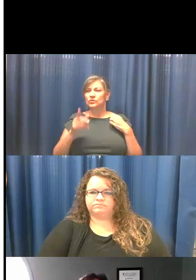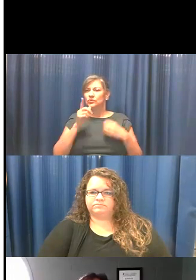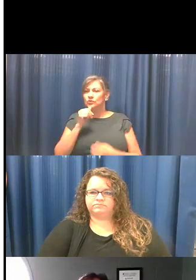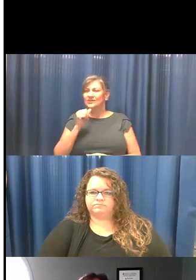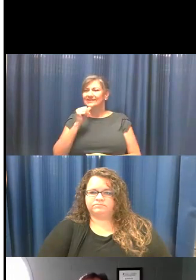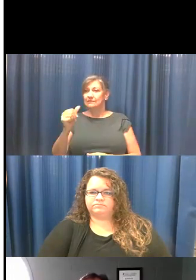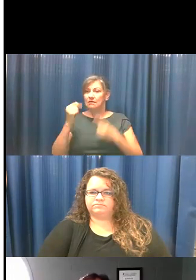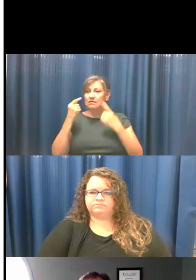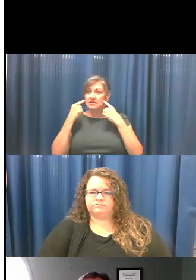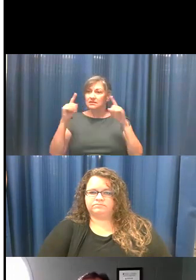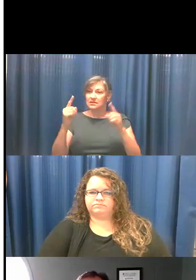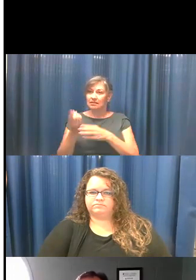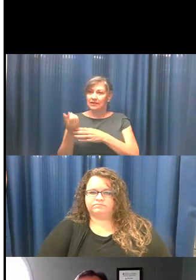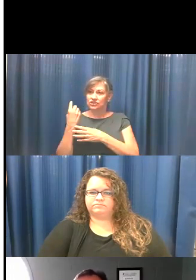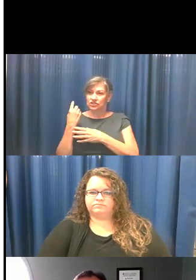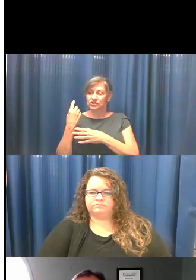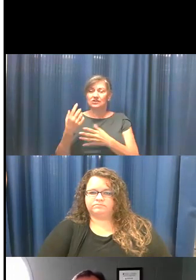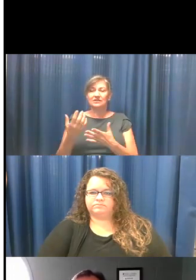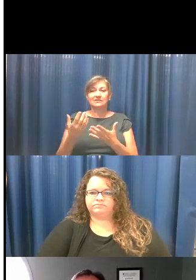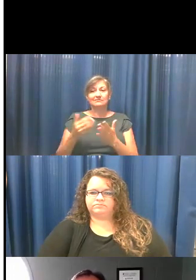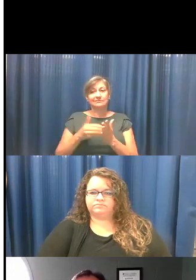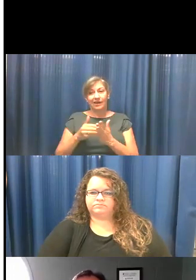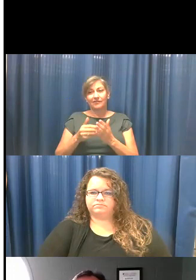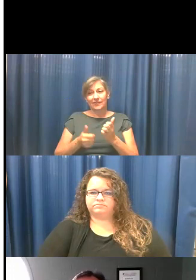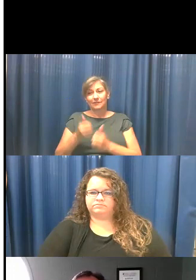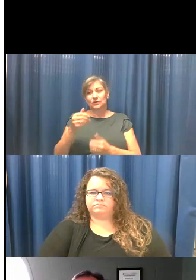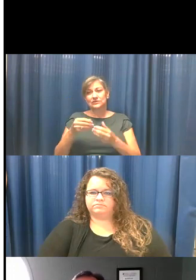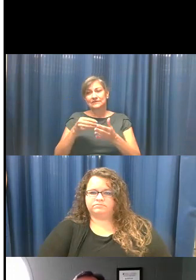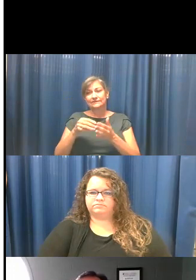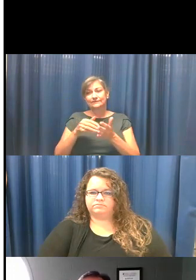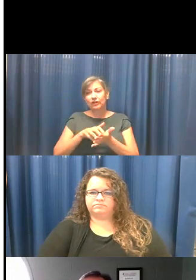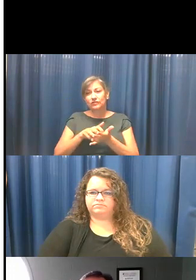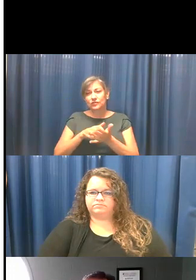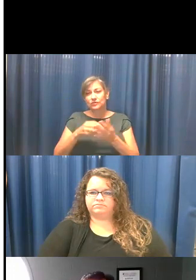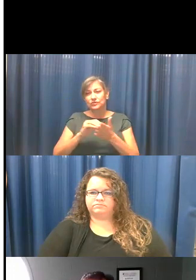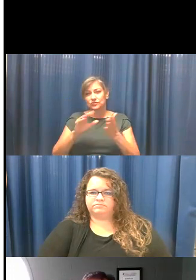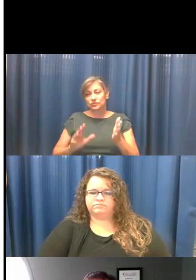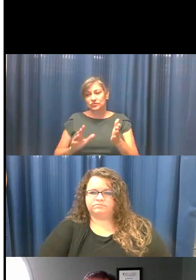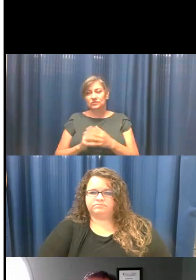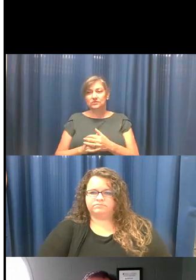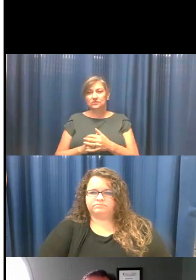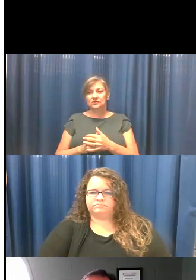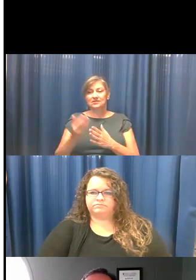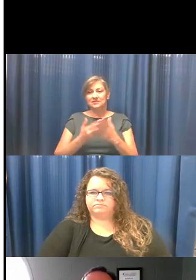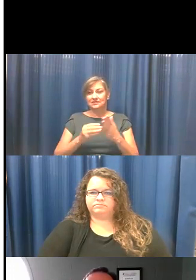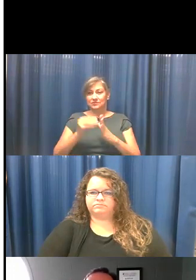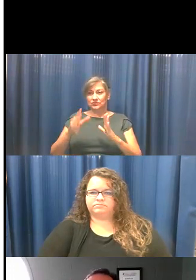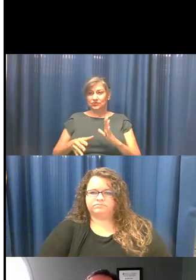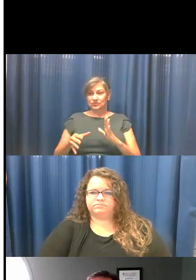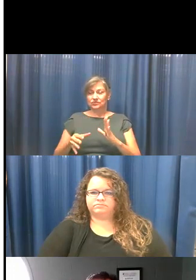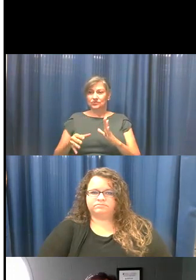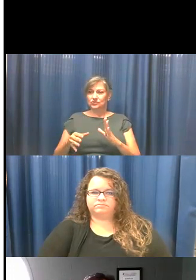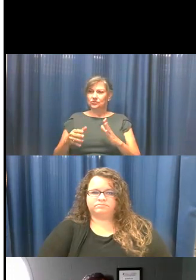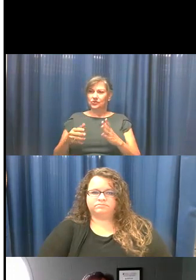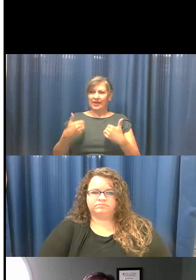succeed last year, again, it was often our most vulnerable students. So we know that some of our students who are well-resourced